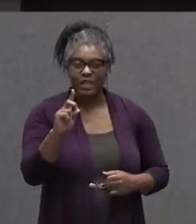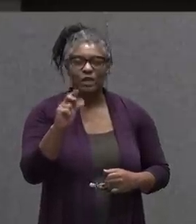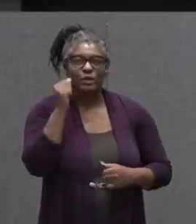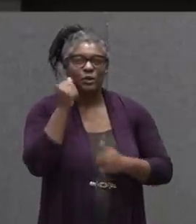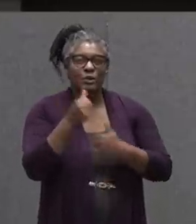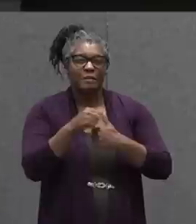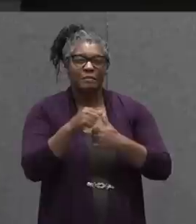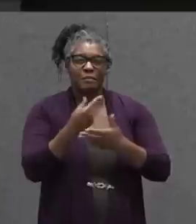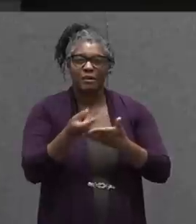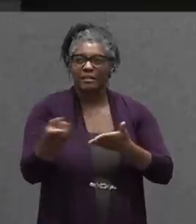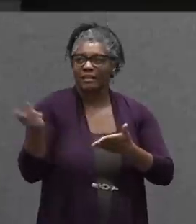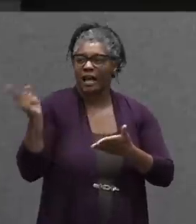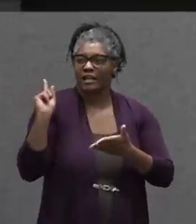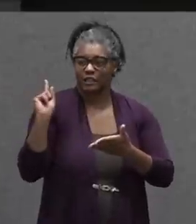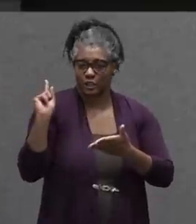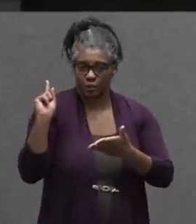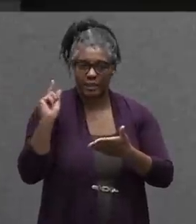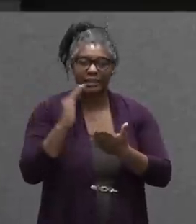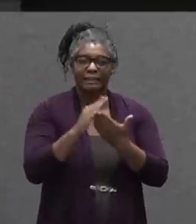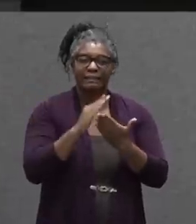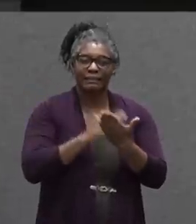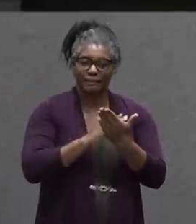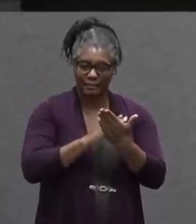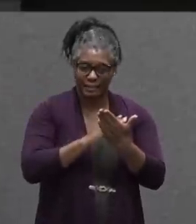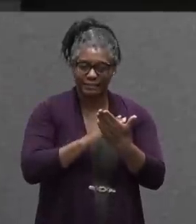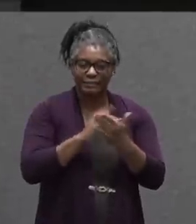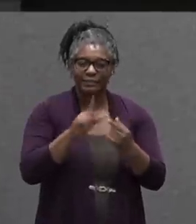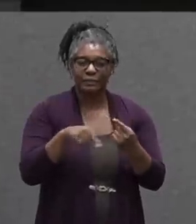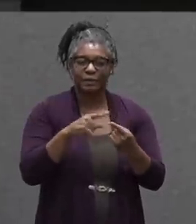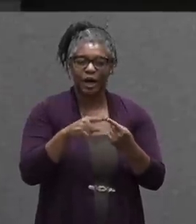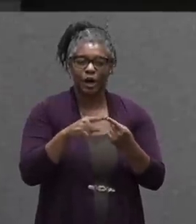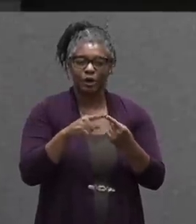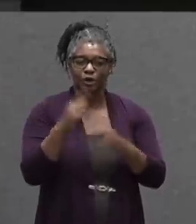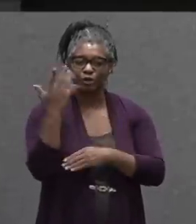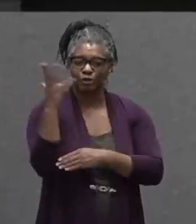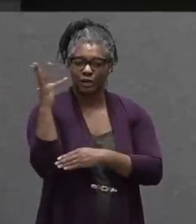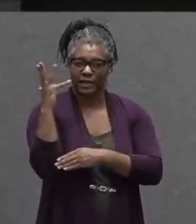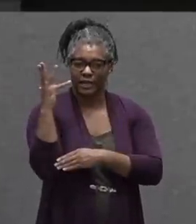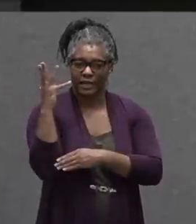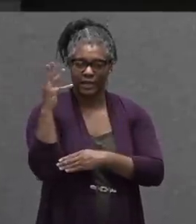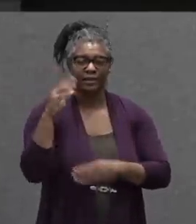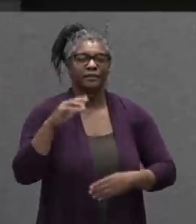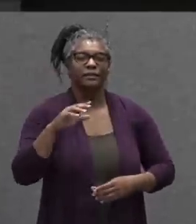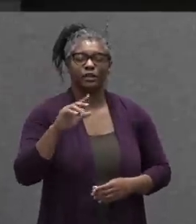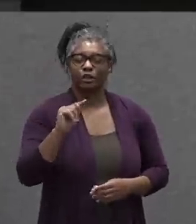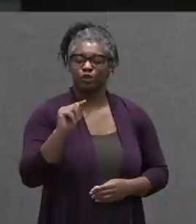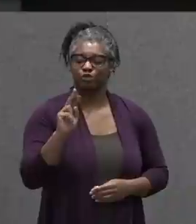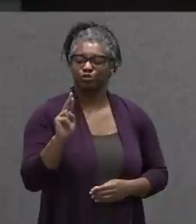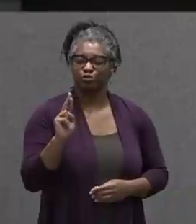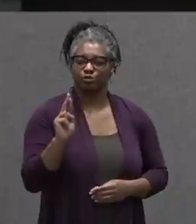trees. And so I wrote down the blend T-R, tur.